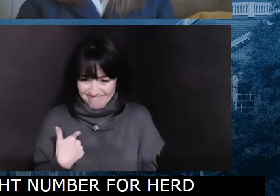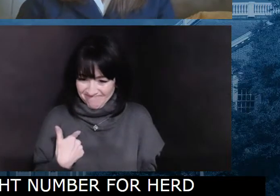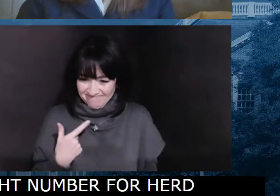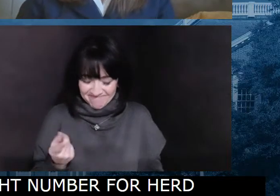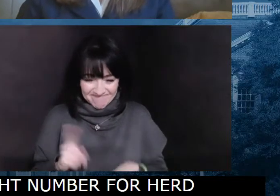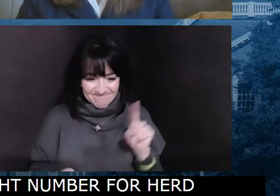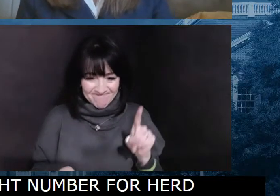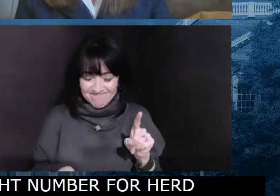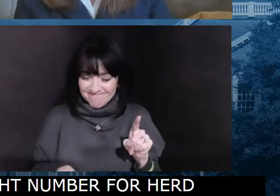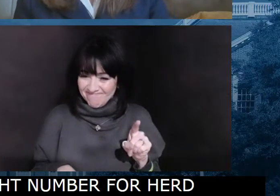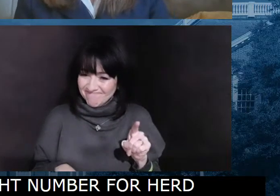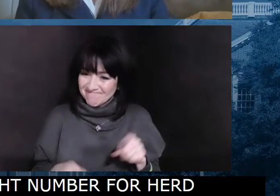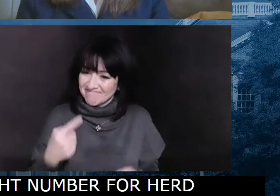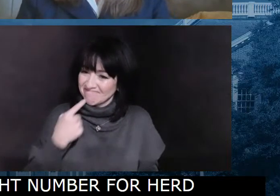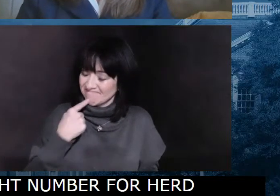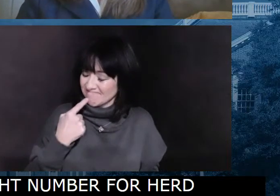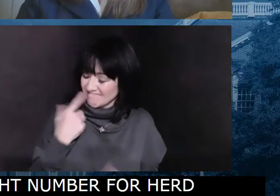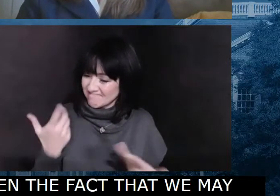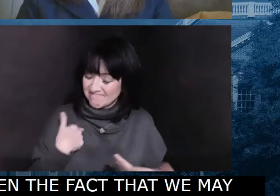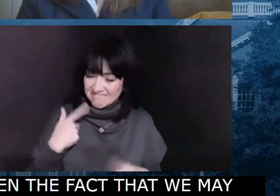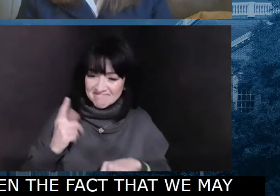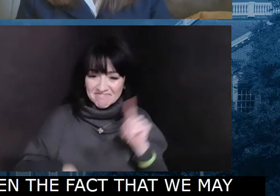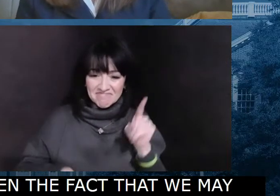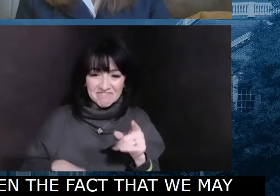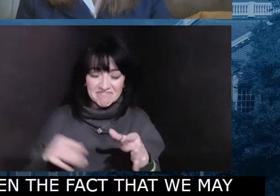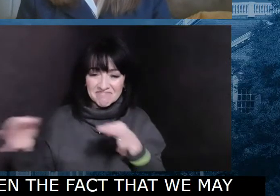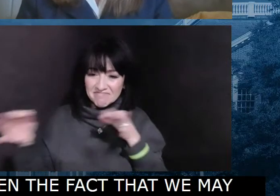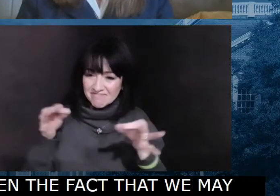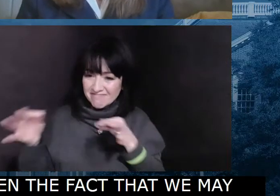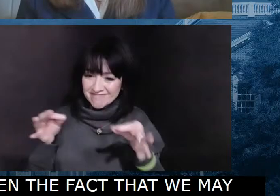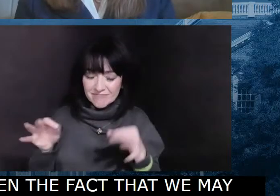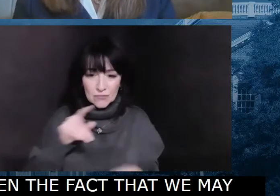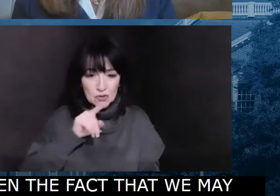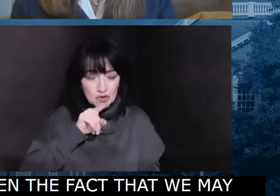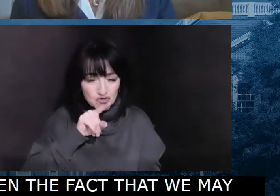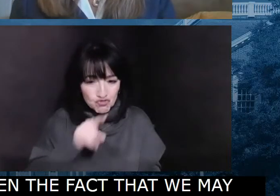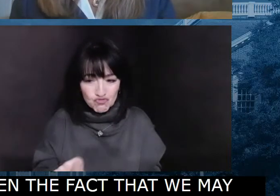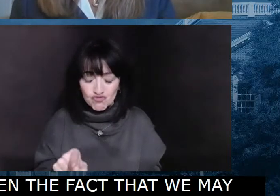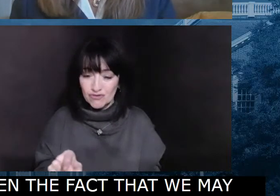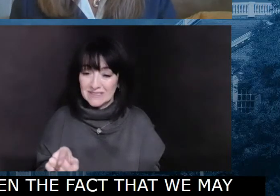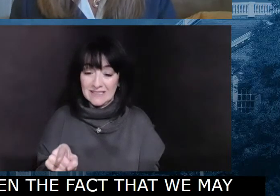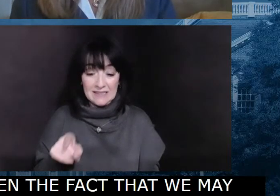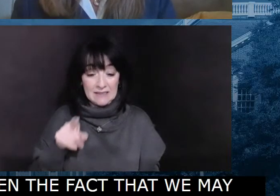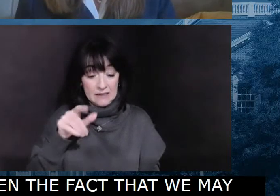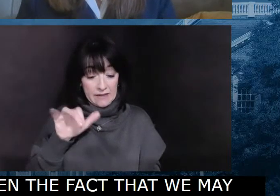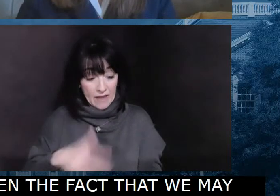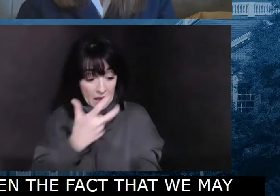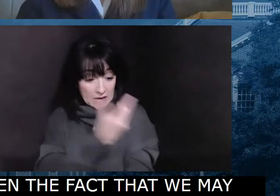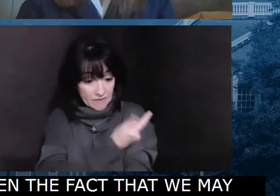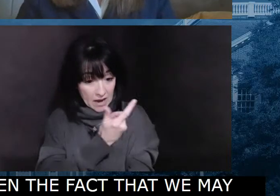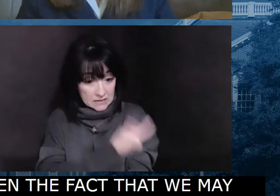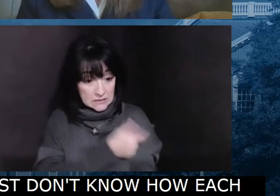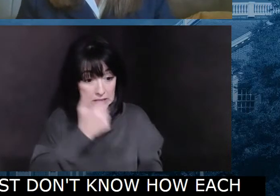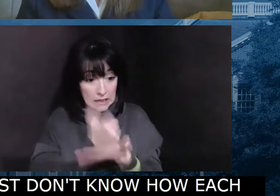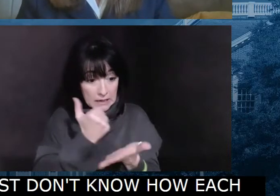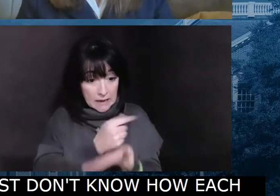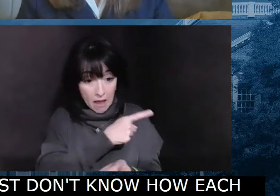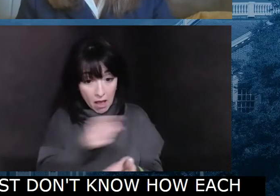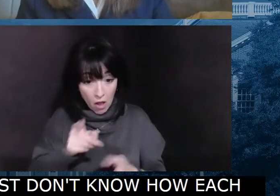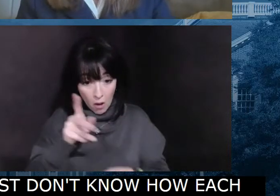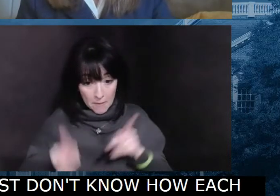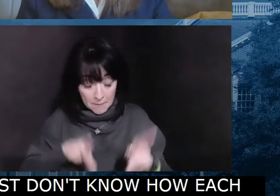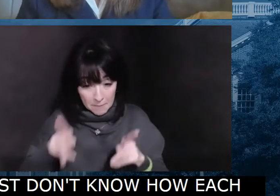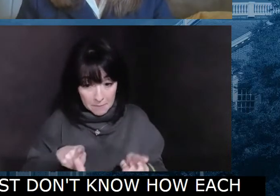mutations, and we just don't know how each of these vaccines is going to respond to